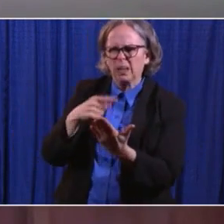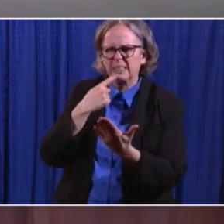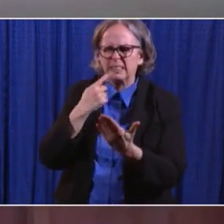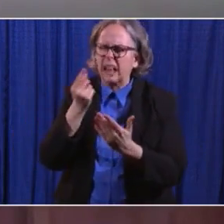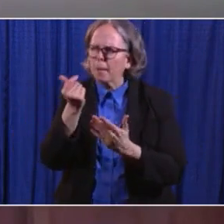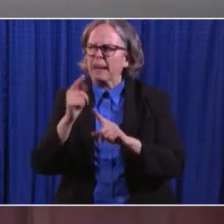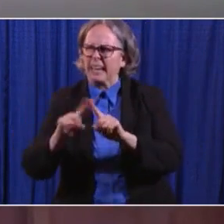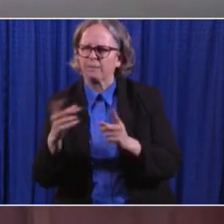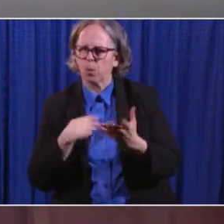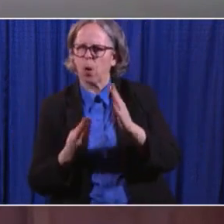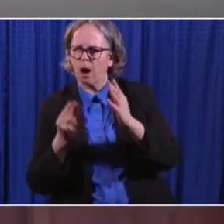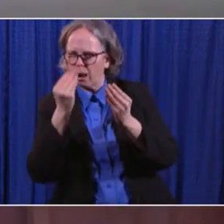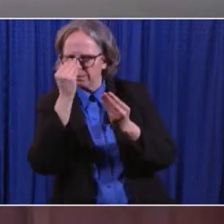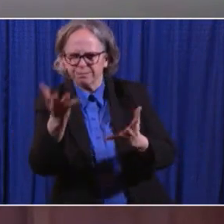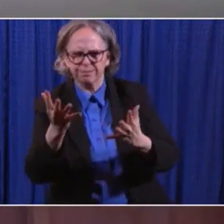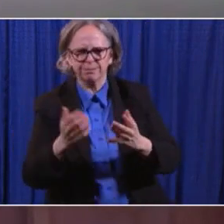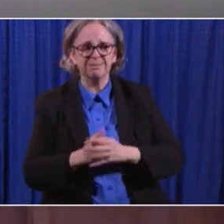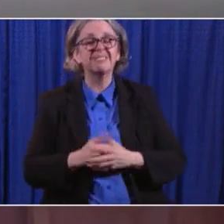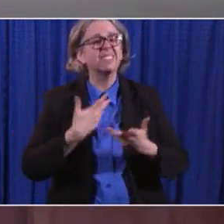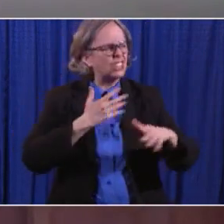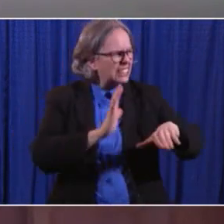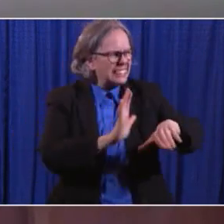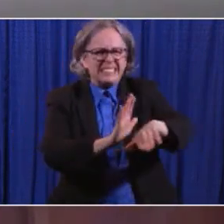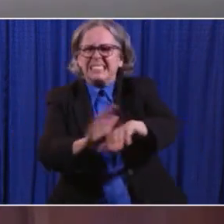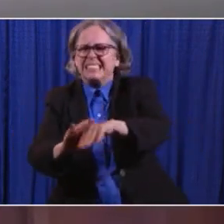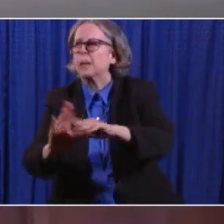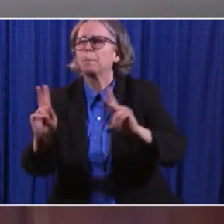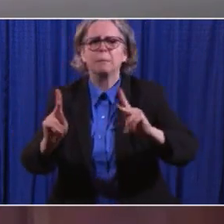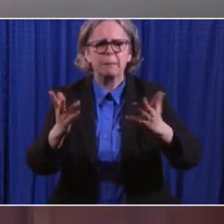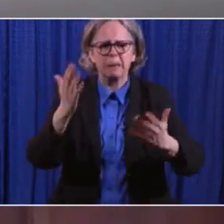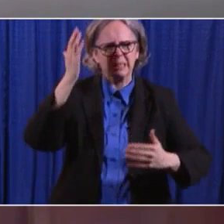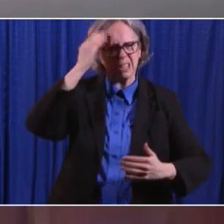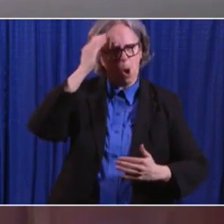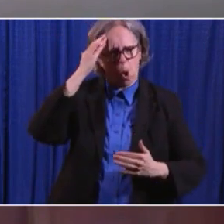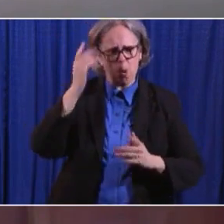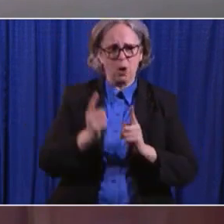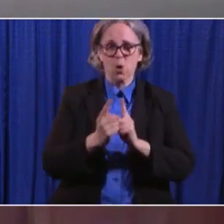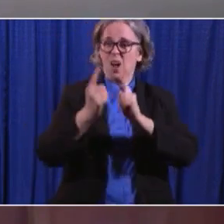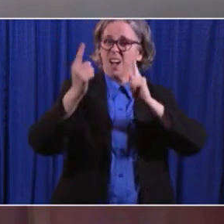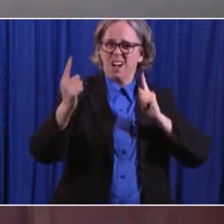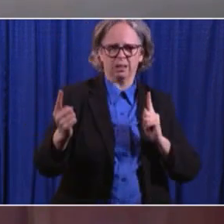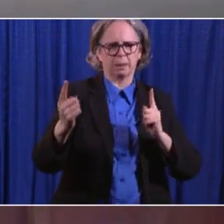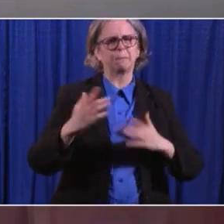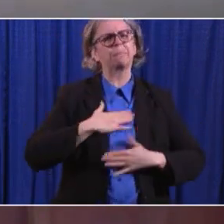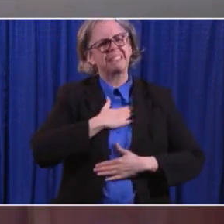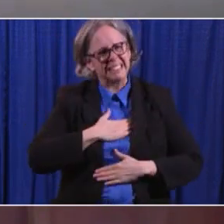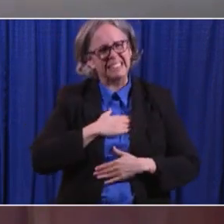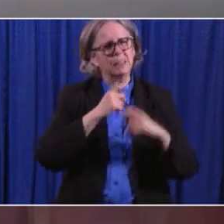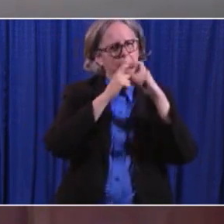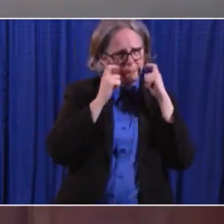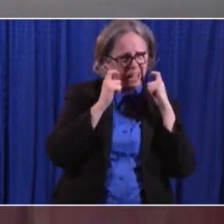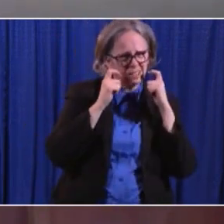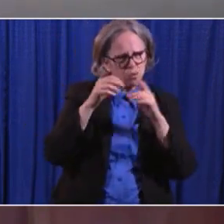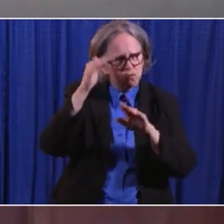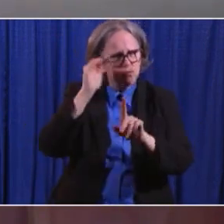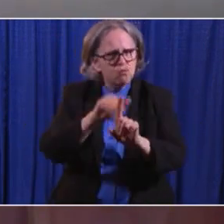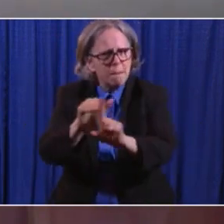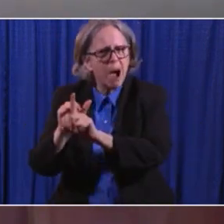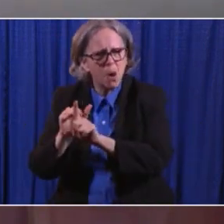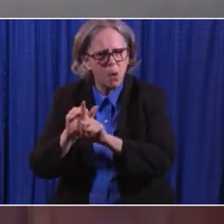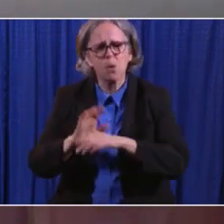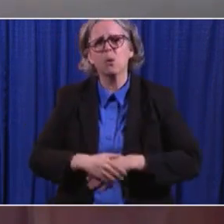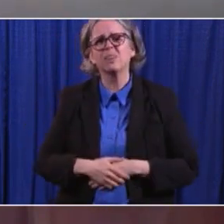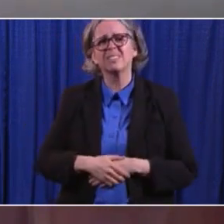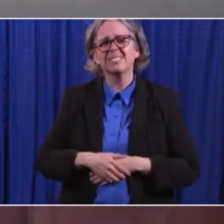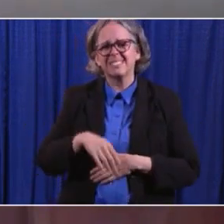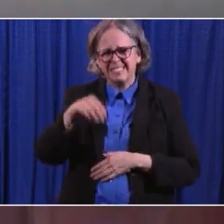gathering and maintaining proper social distancing. Keep in mind that smaller groupings of individuals within a mass gathering help